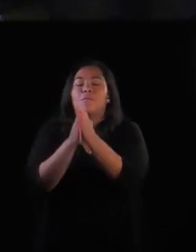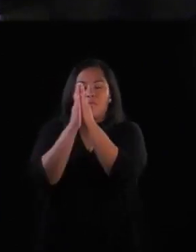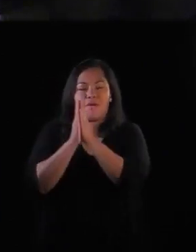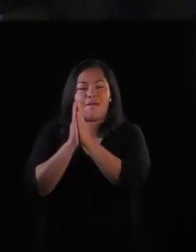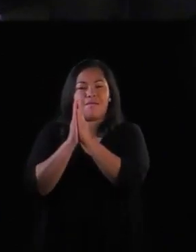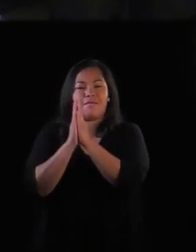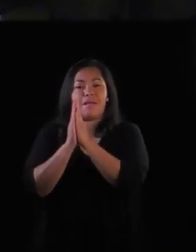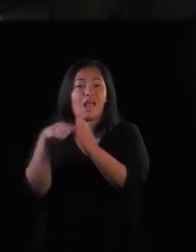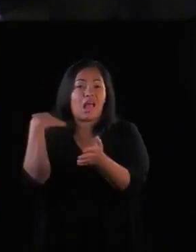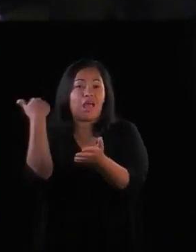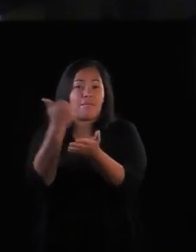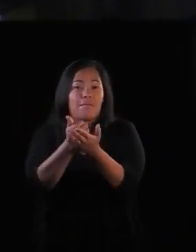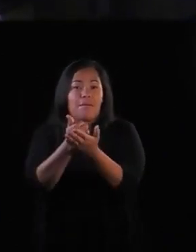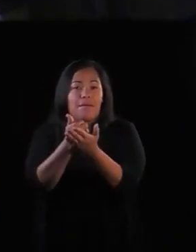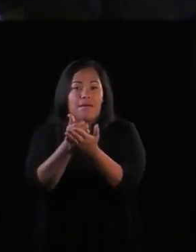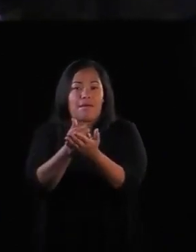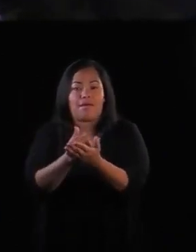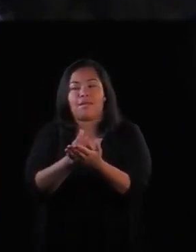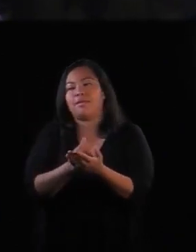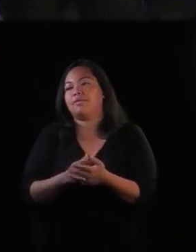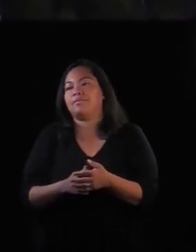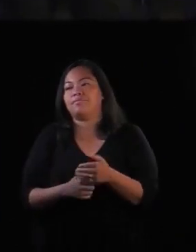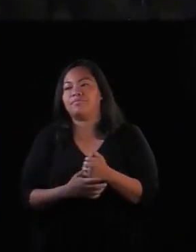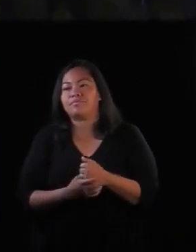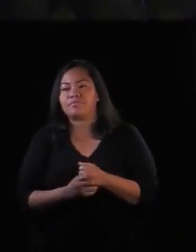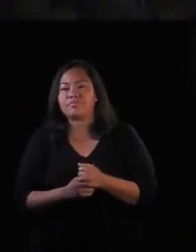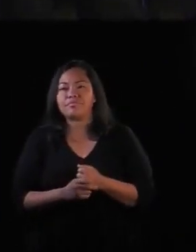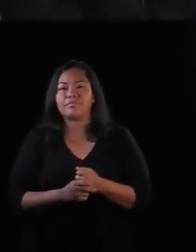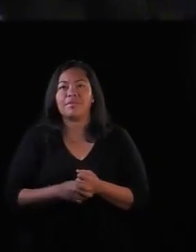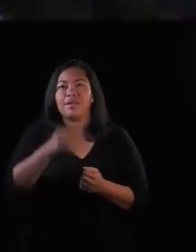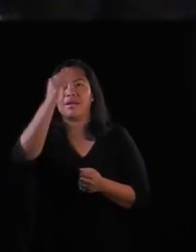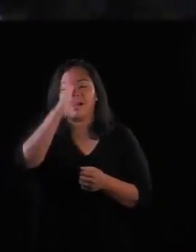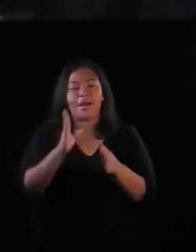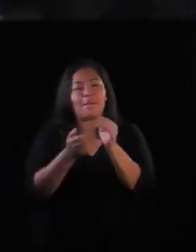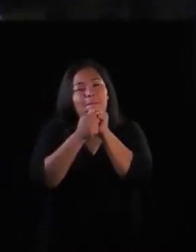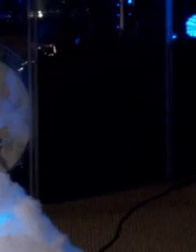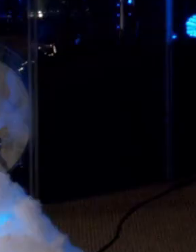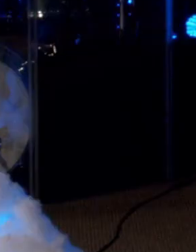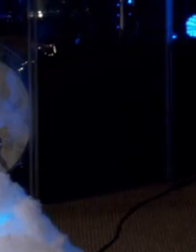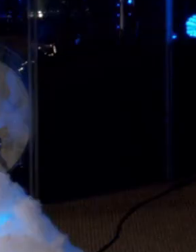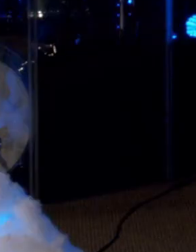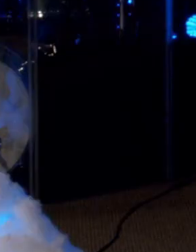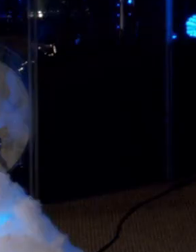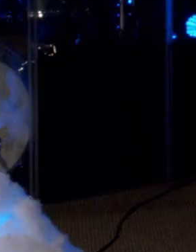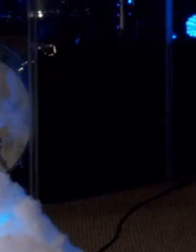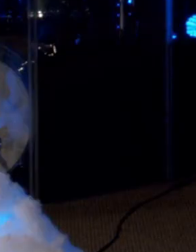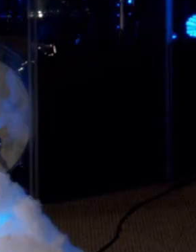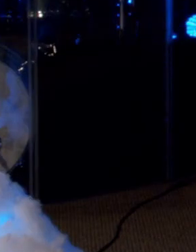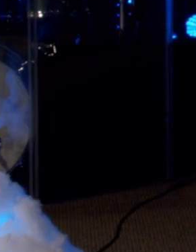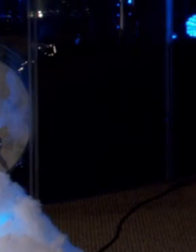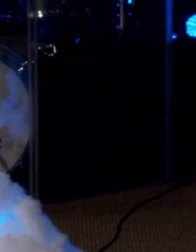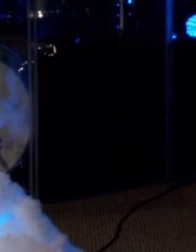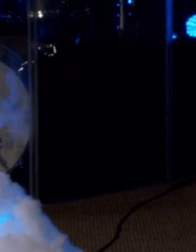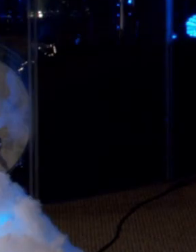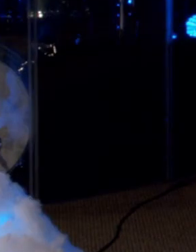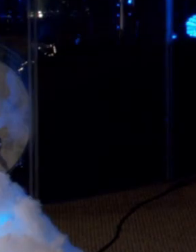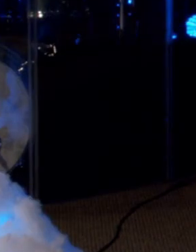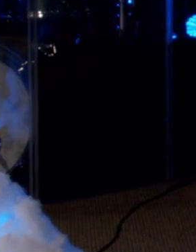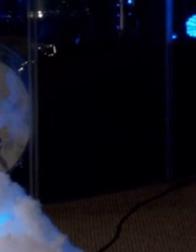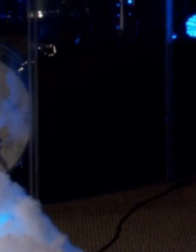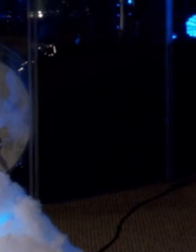pray. Amen and amen. God bless you. Can you believe that we are less